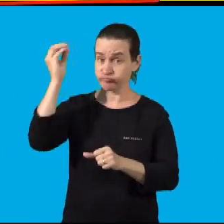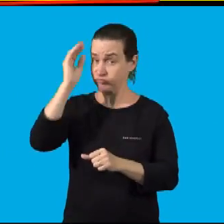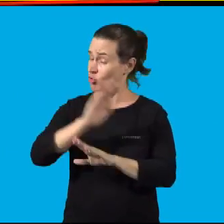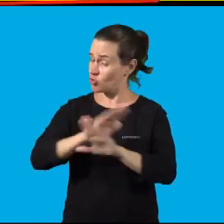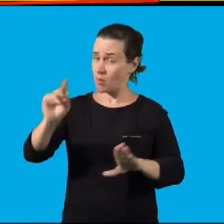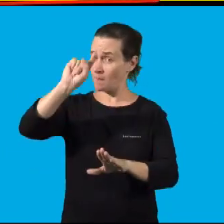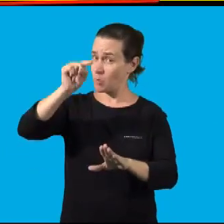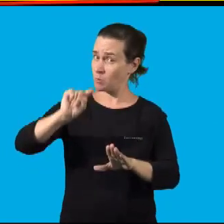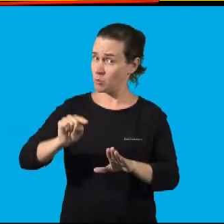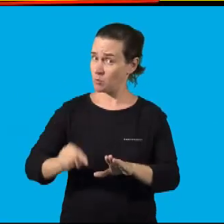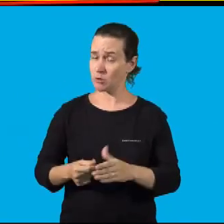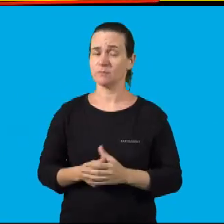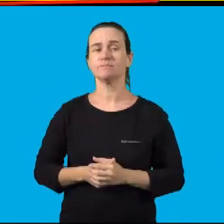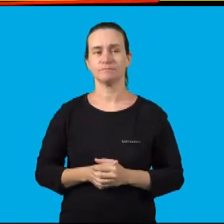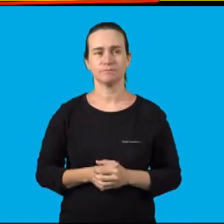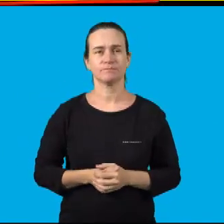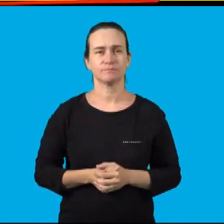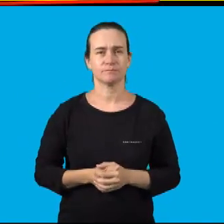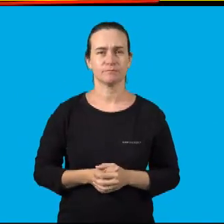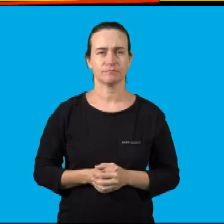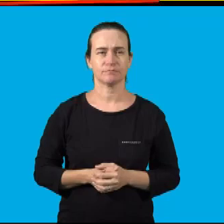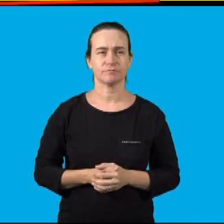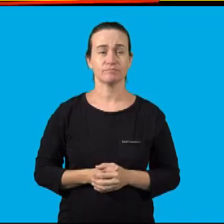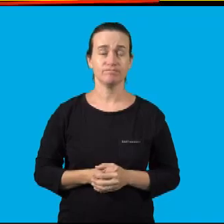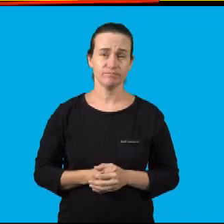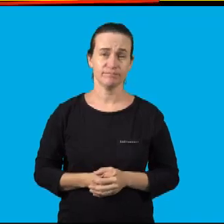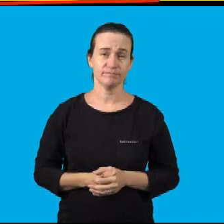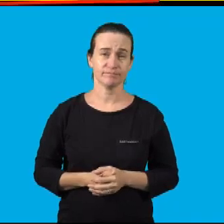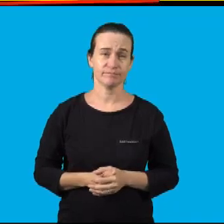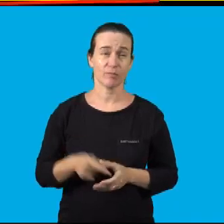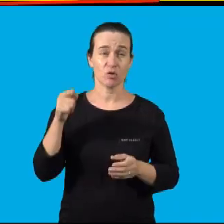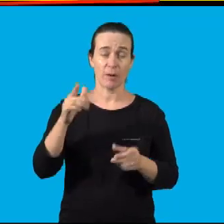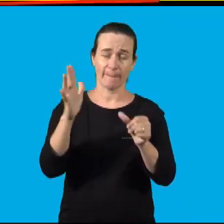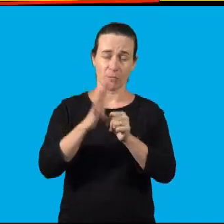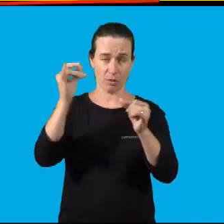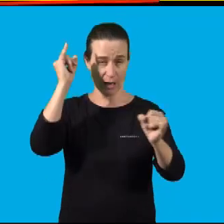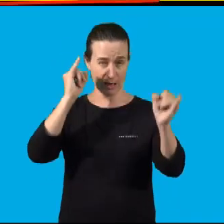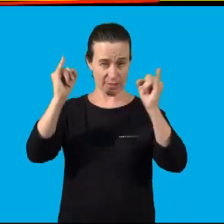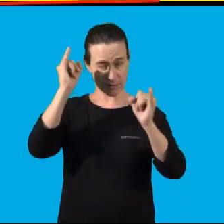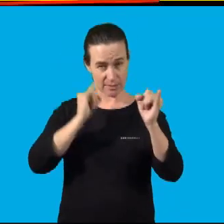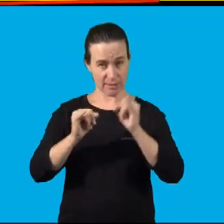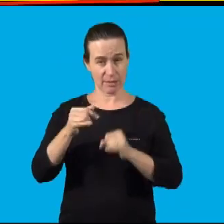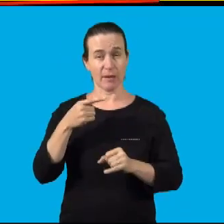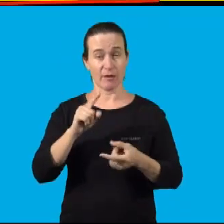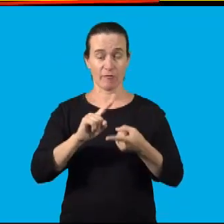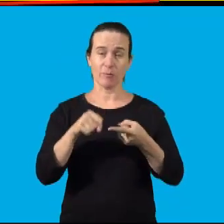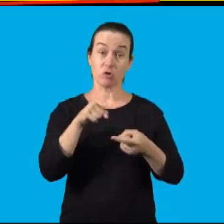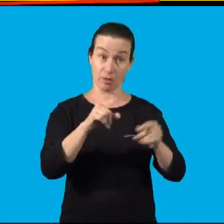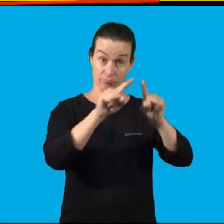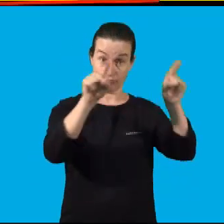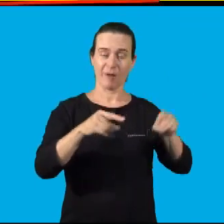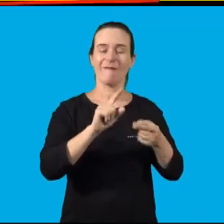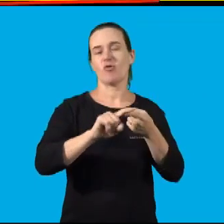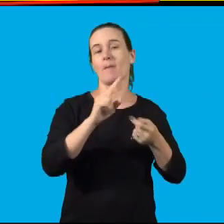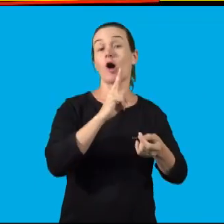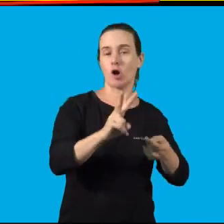very important. Here are some of the main key ideas that were taken from the